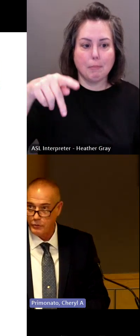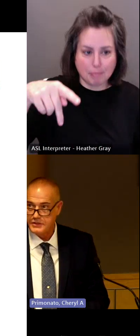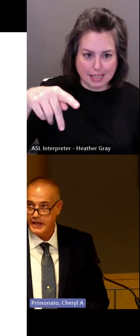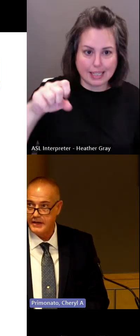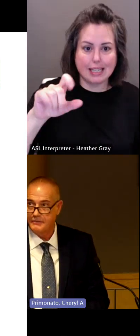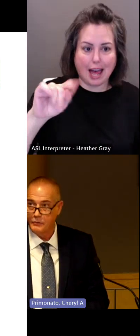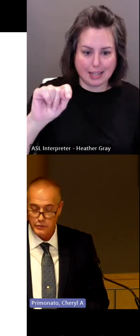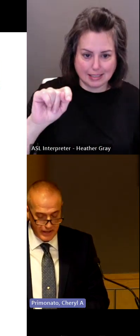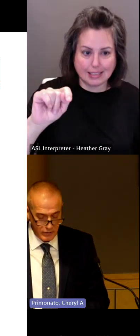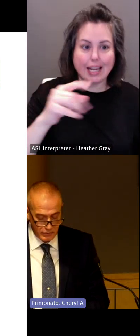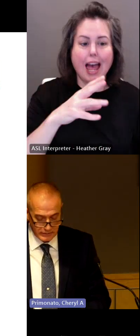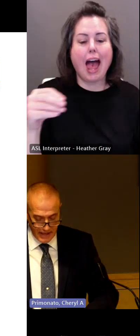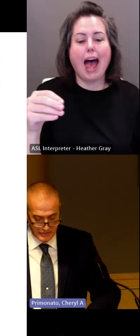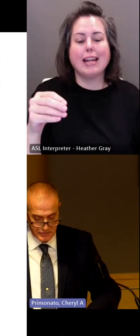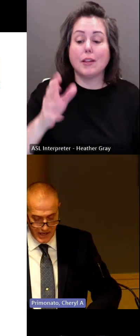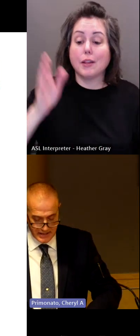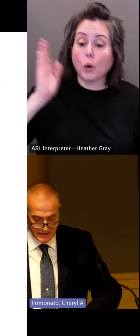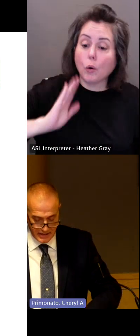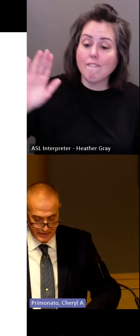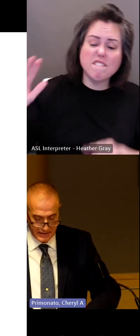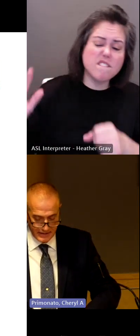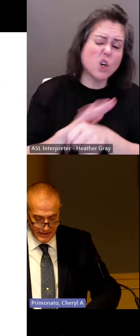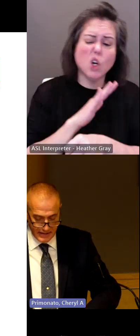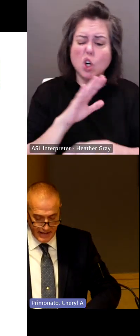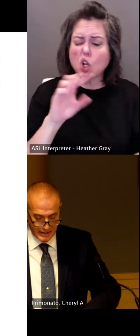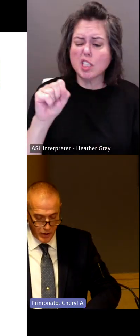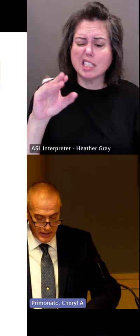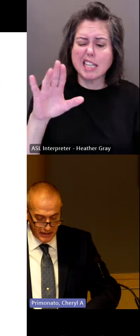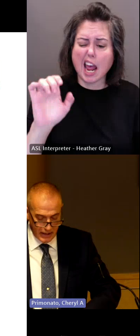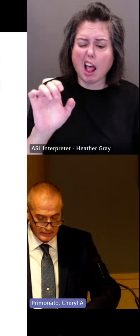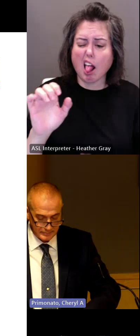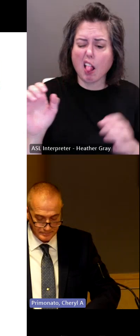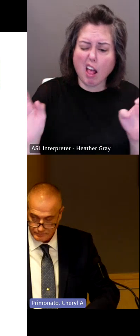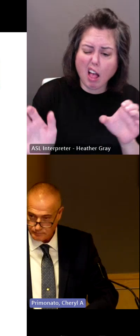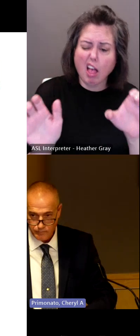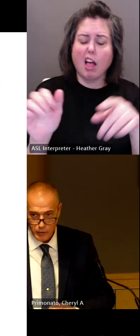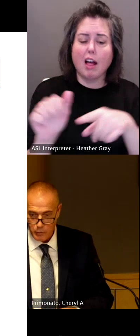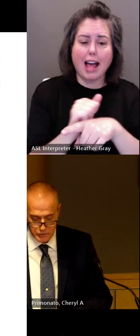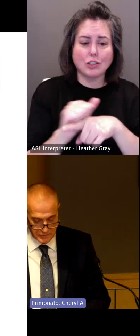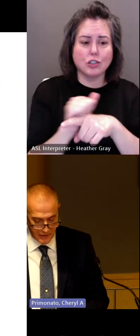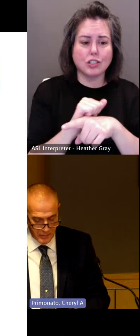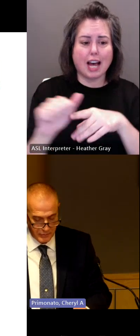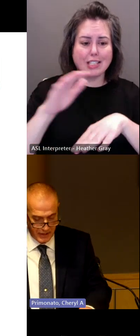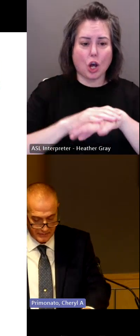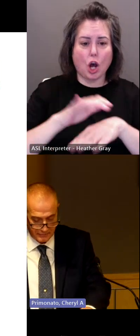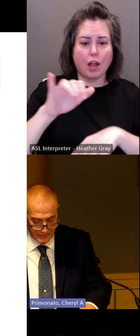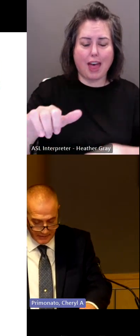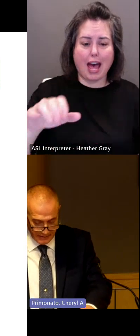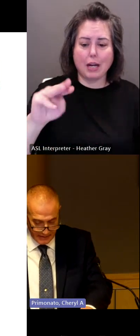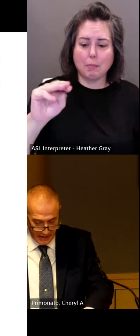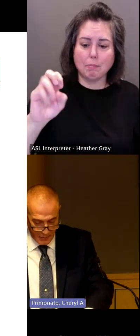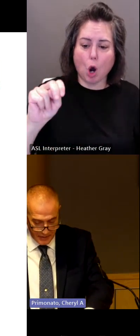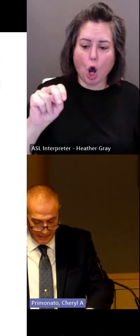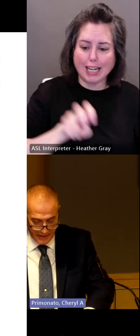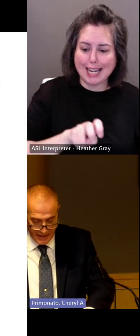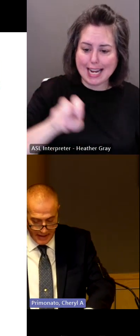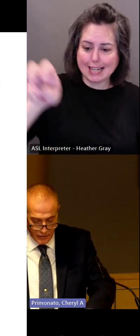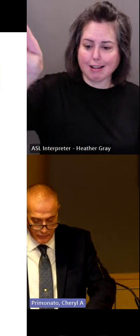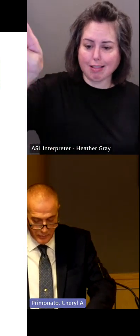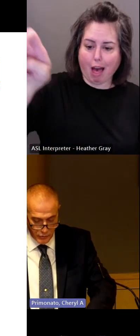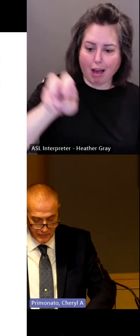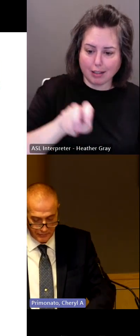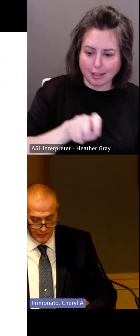There was a full scale exercise conducted at the Lawn Incline, which was very productive. We got